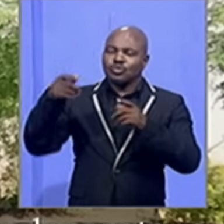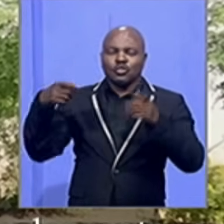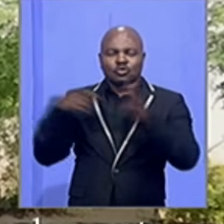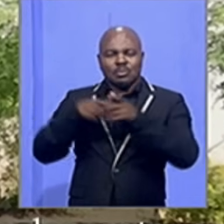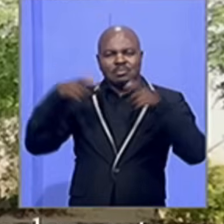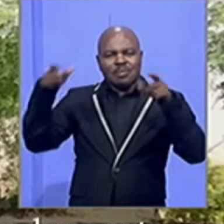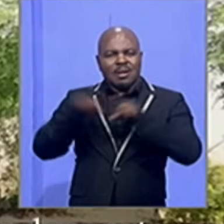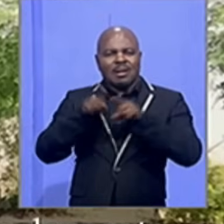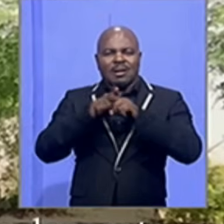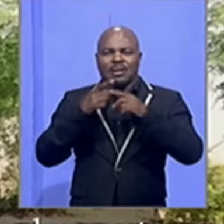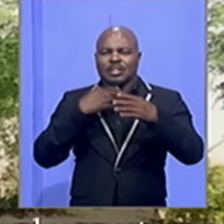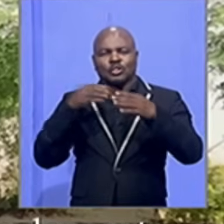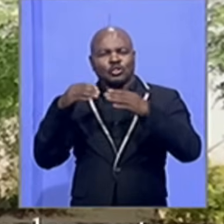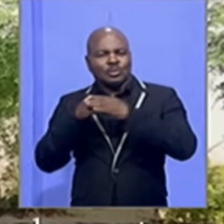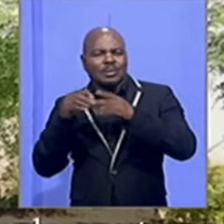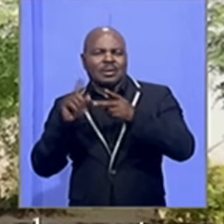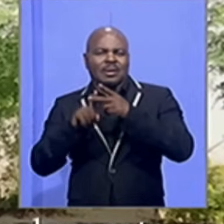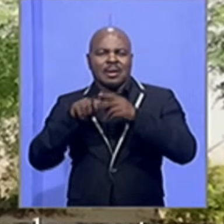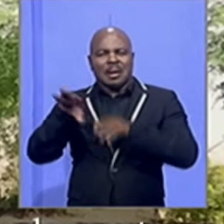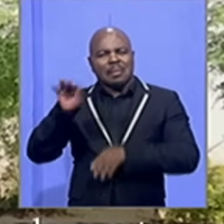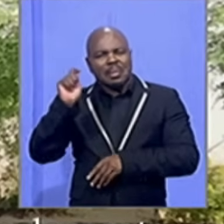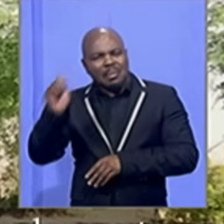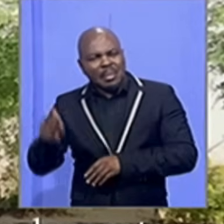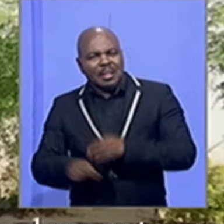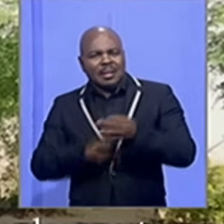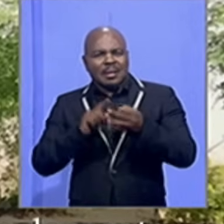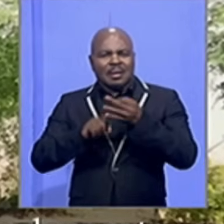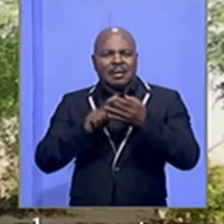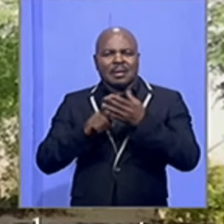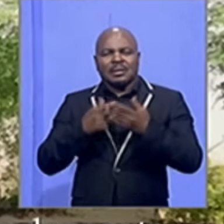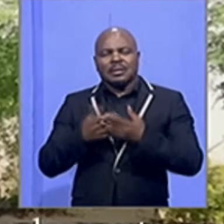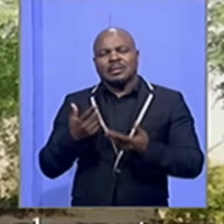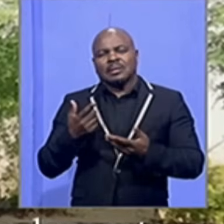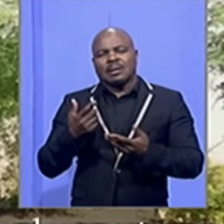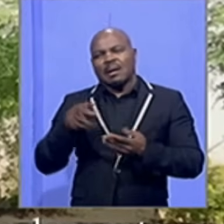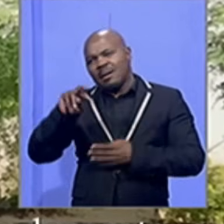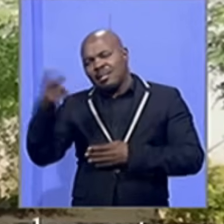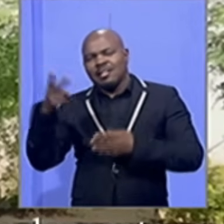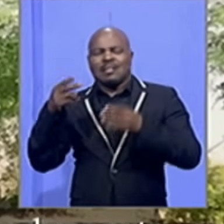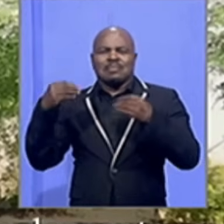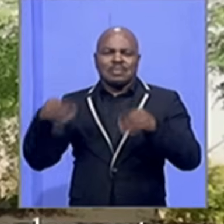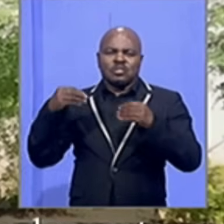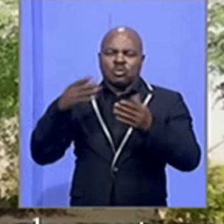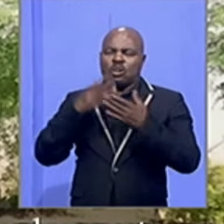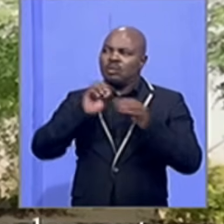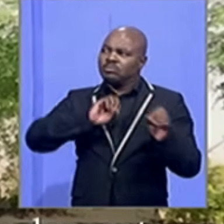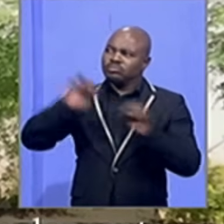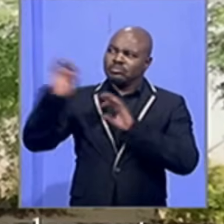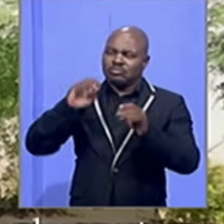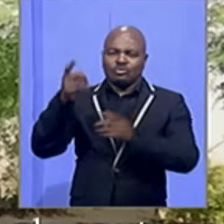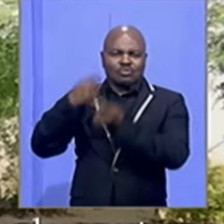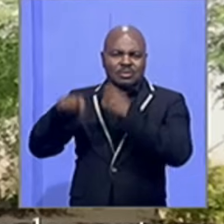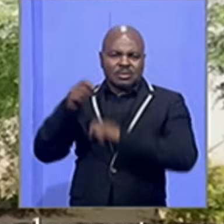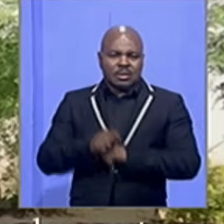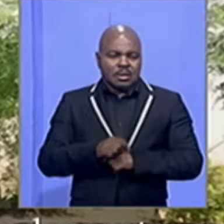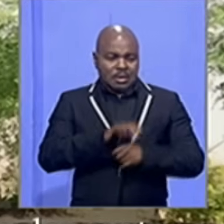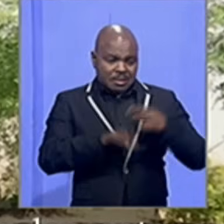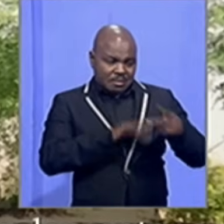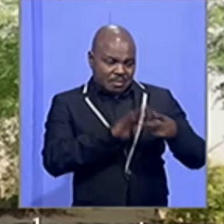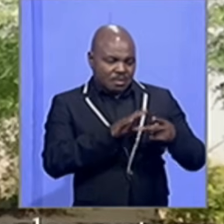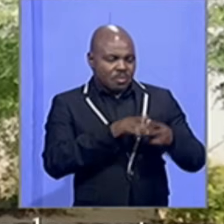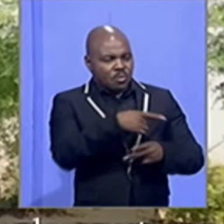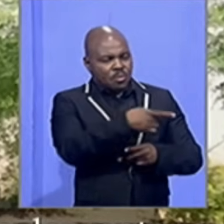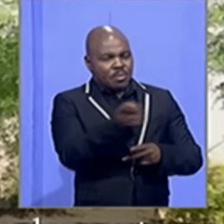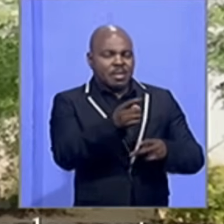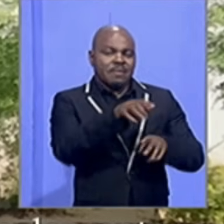bo Shoprite bo Pick n Pay even le go JSB market ba ka kgona gore ba patja re ba thushe gape ka gore